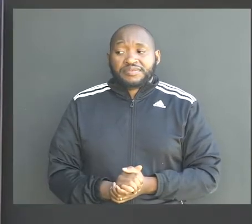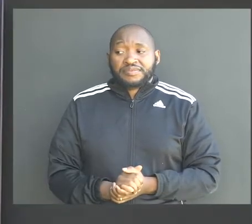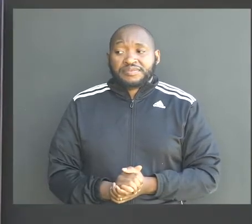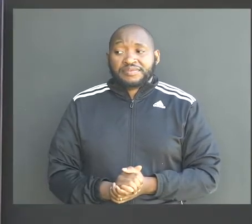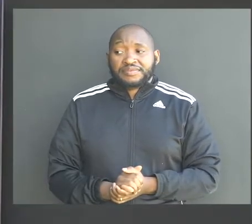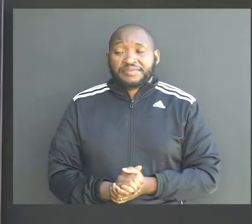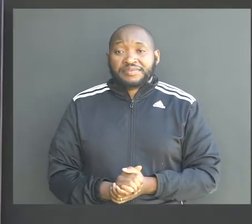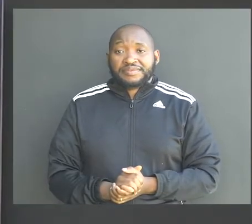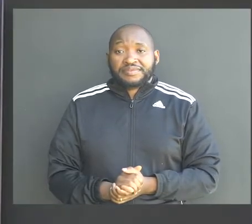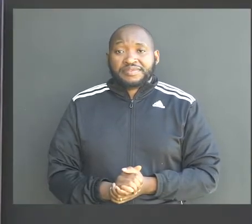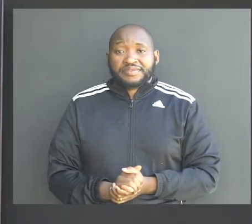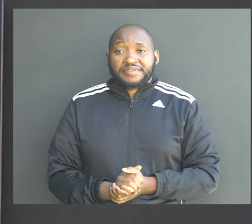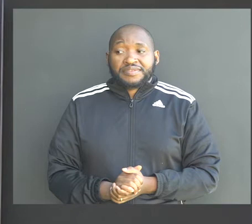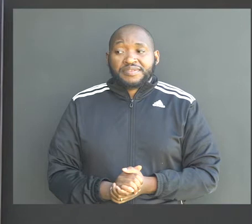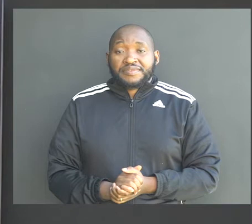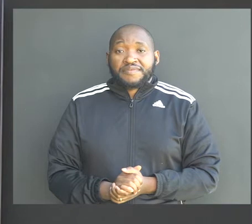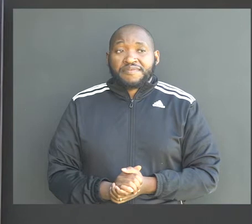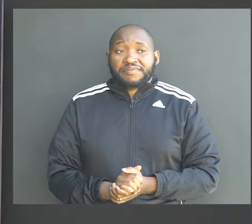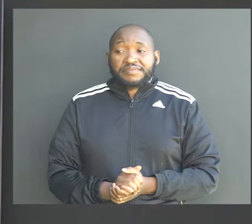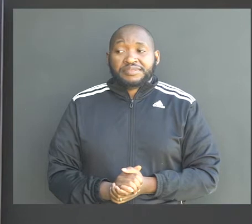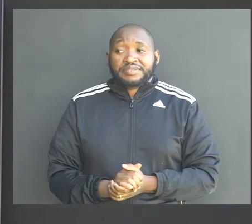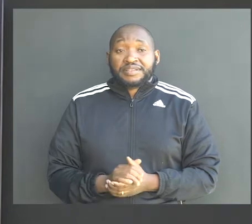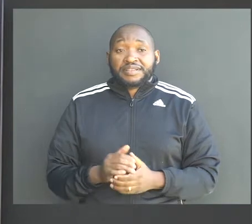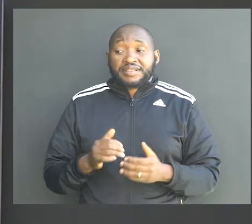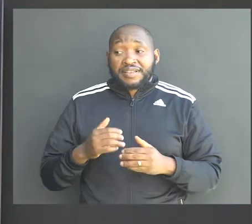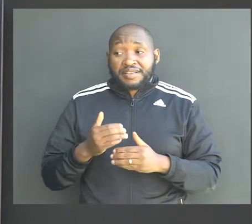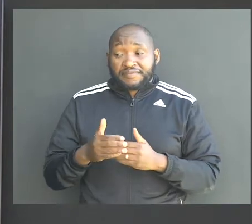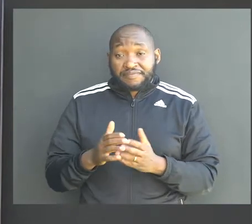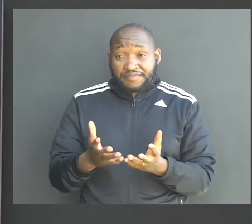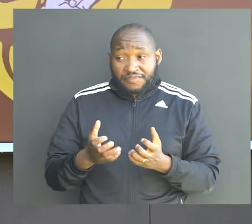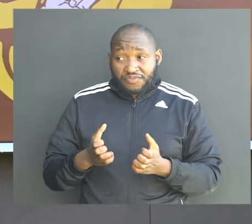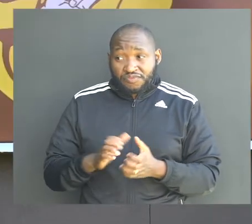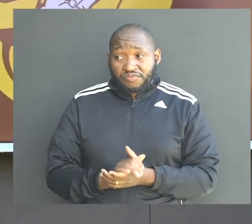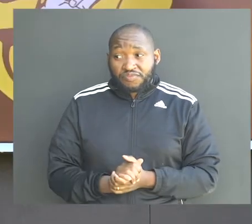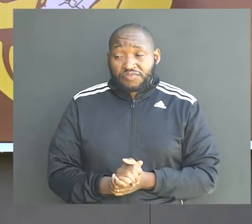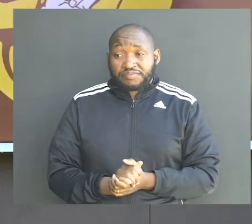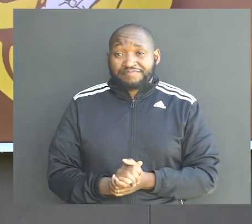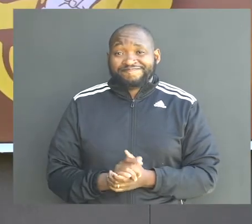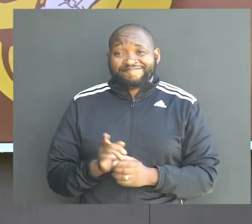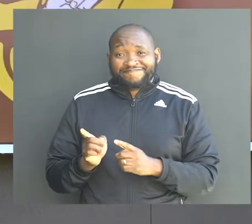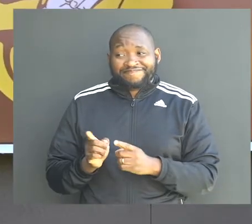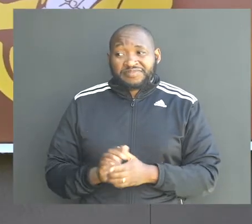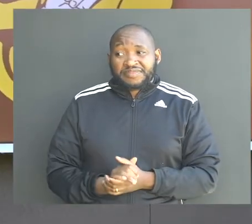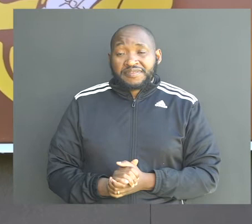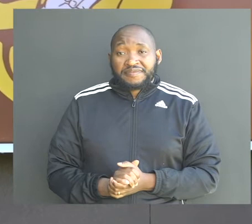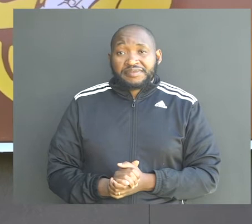you? Good morning. How are you? Okay. Right, then. What if I've asked you, how are you? You'd